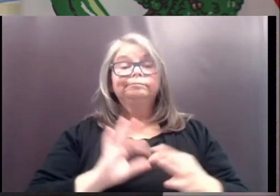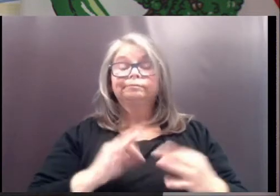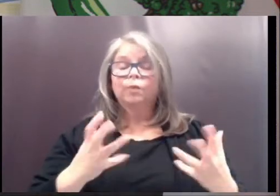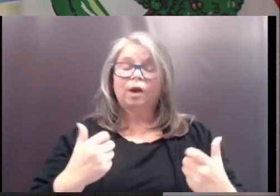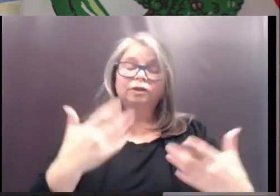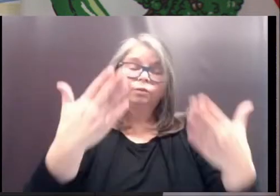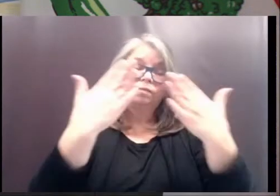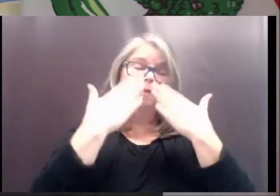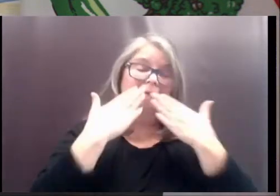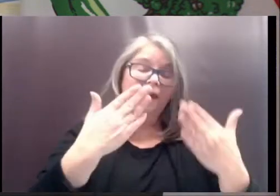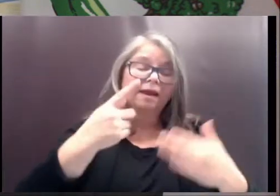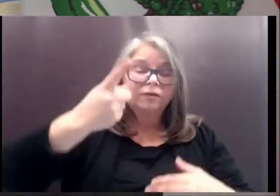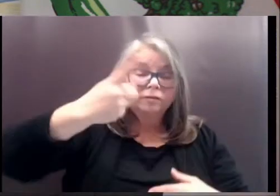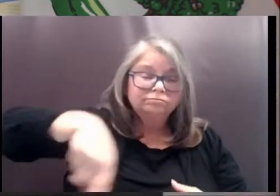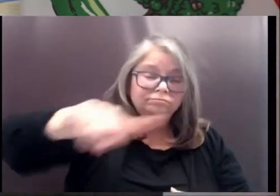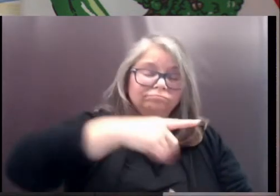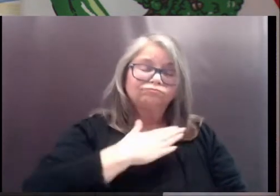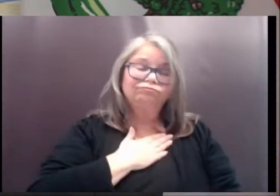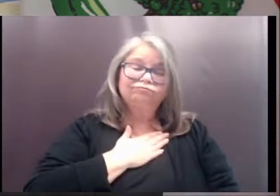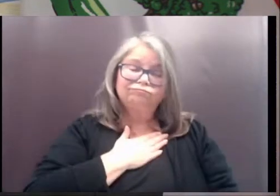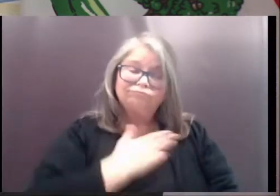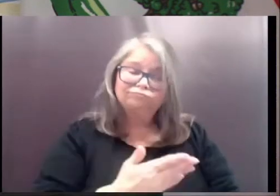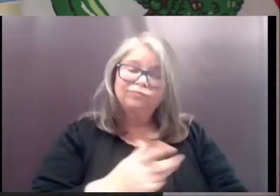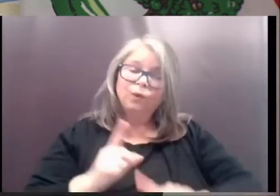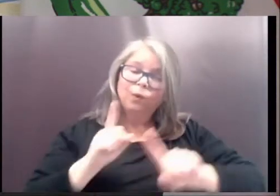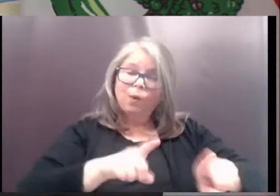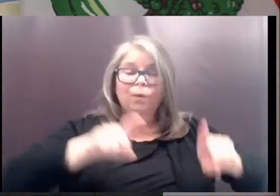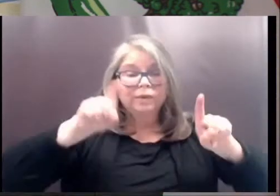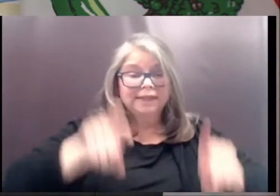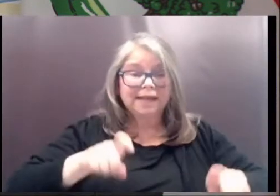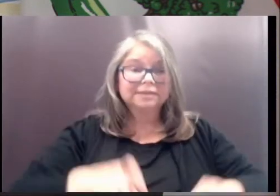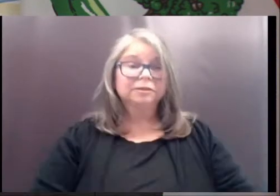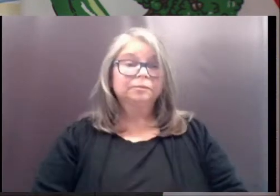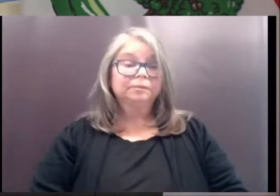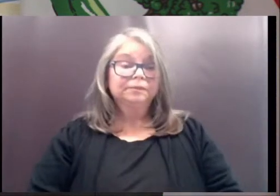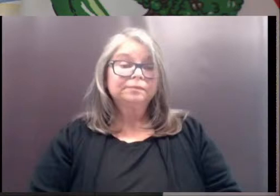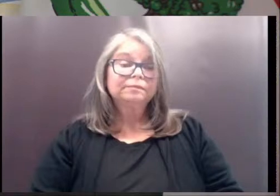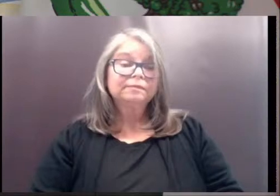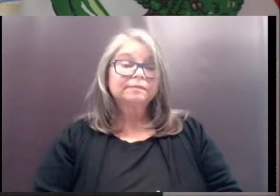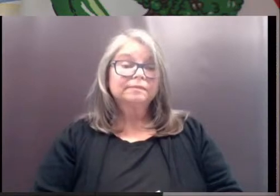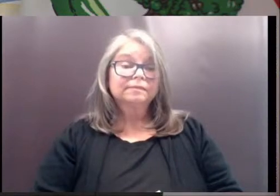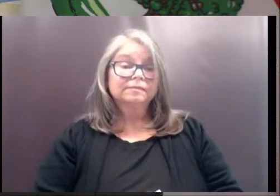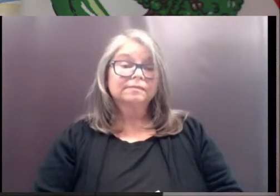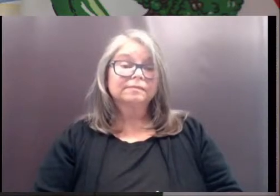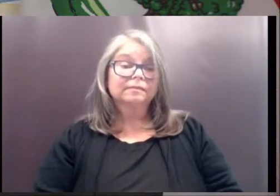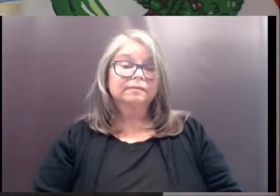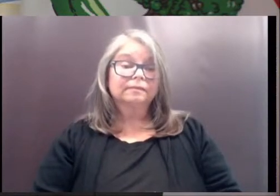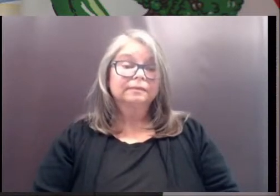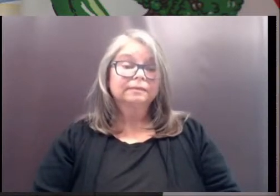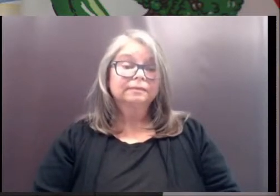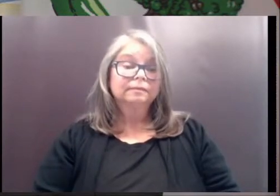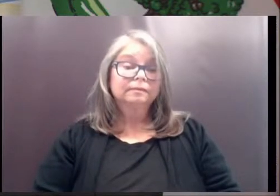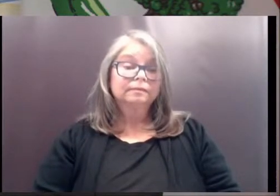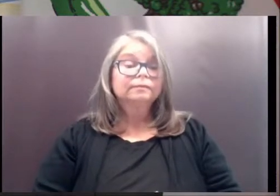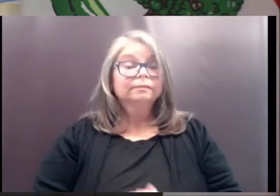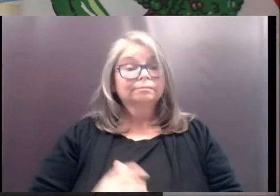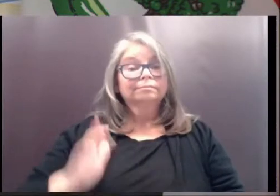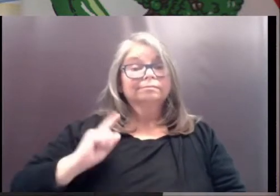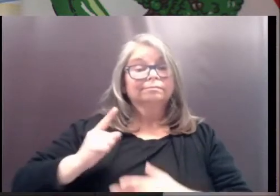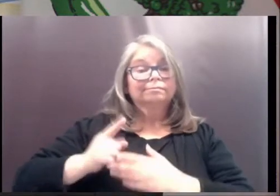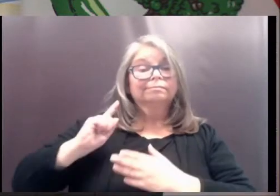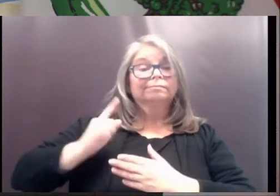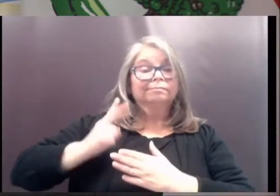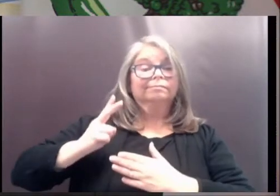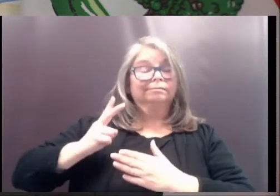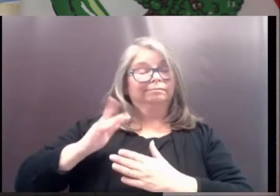to the request for testing. As we mentioned before during these briefings, it is our collective efforts